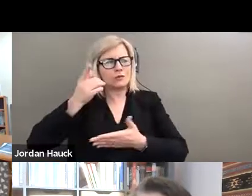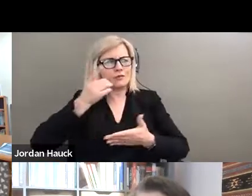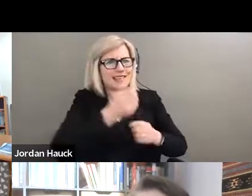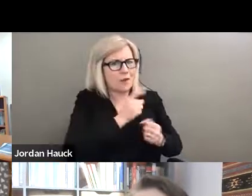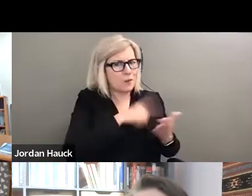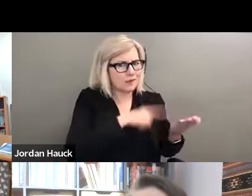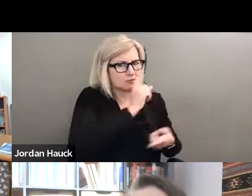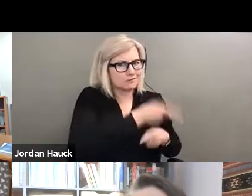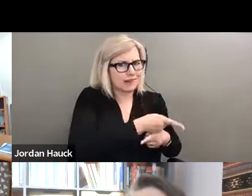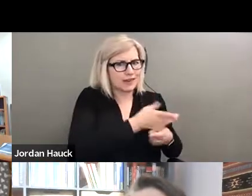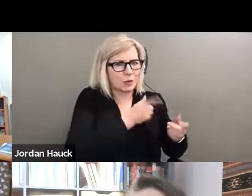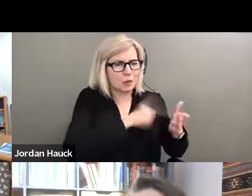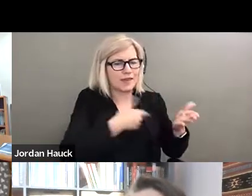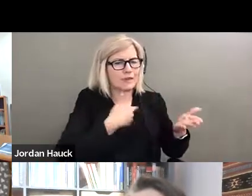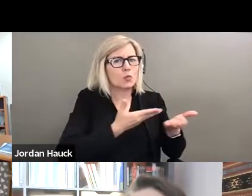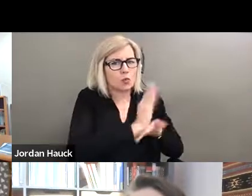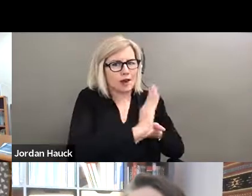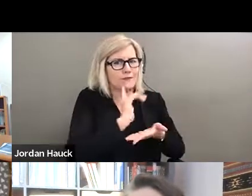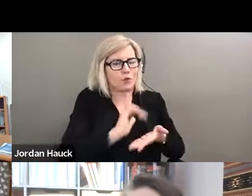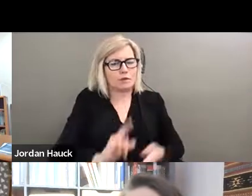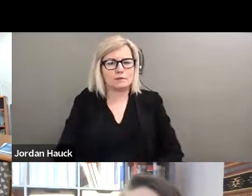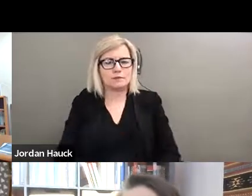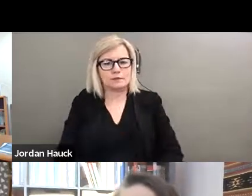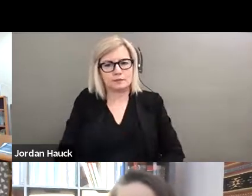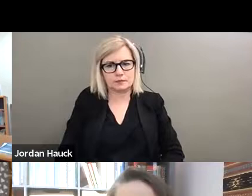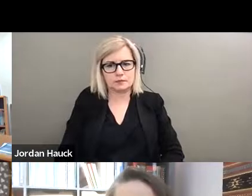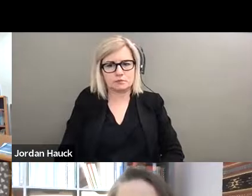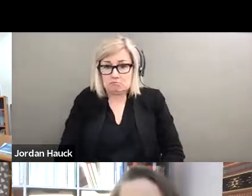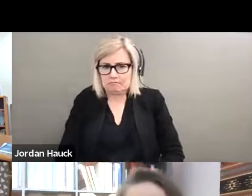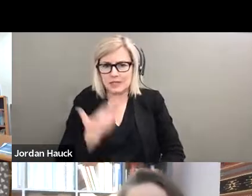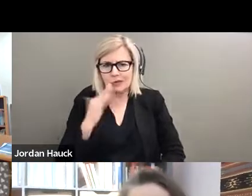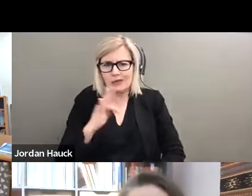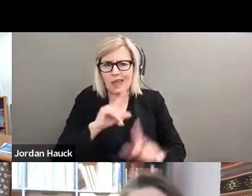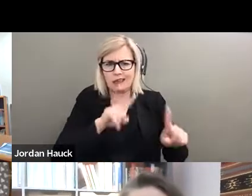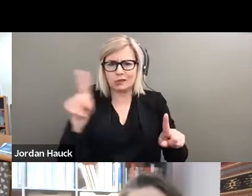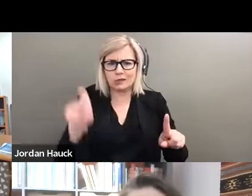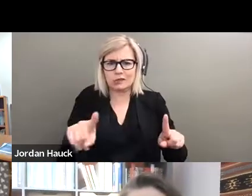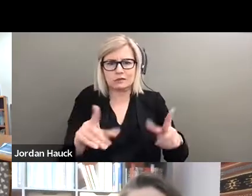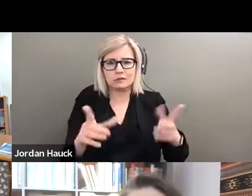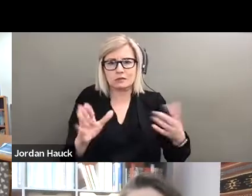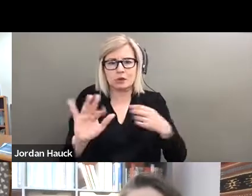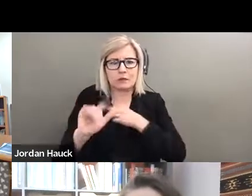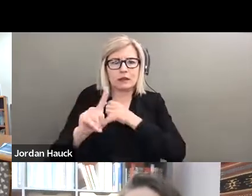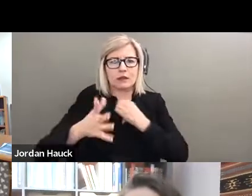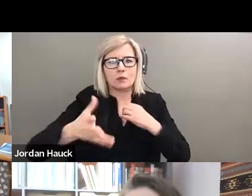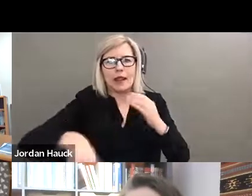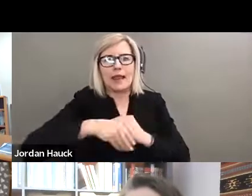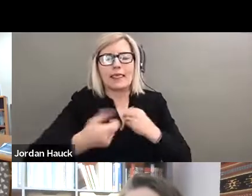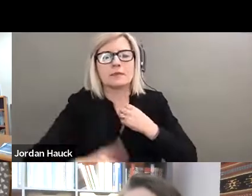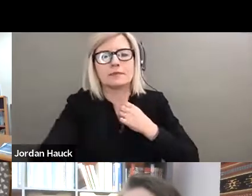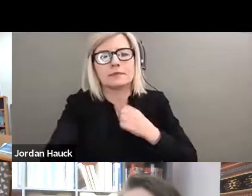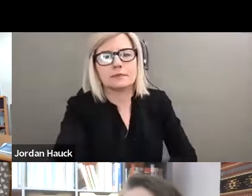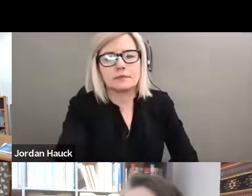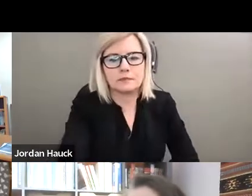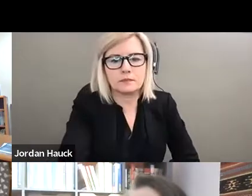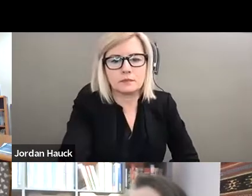they have the right for. So I don't know if that answered the question, or Bill, if you have anything else to add.